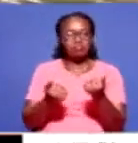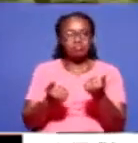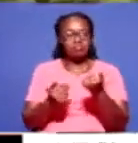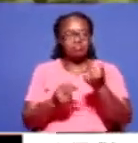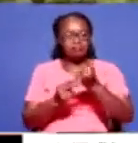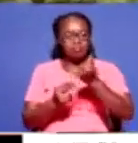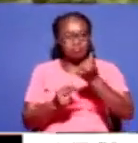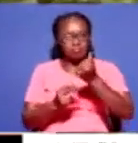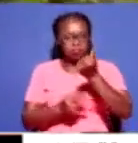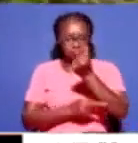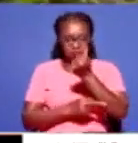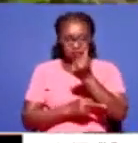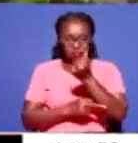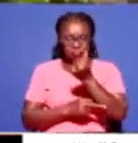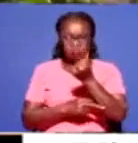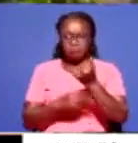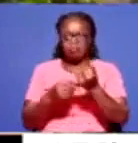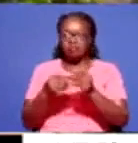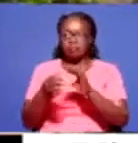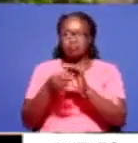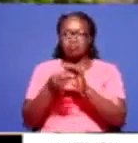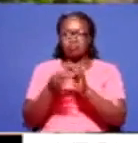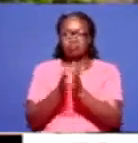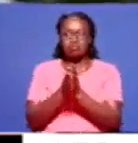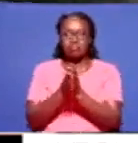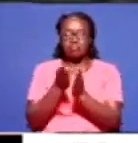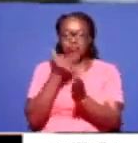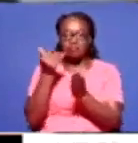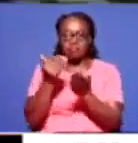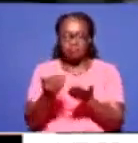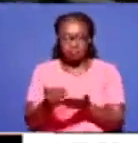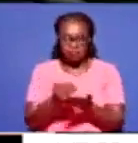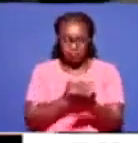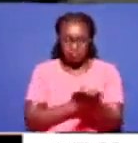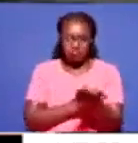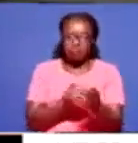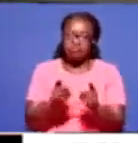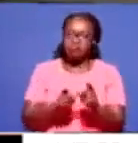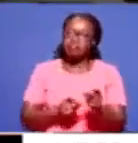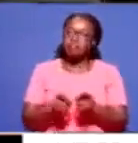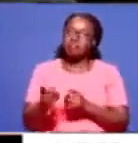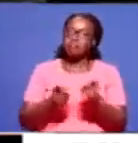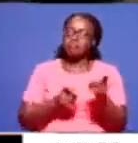constituencies for better transportation of goods and services. Elvis Otieno, Lunchtime News.